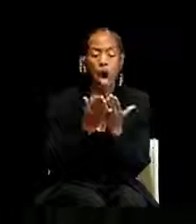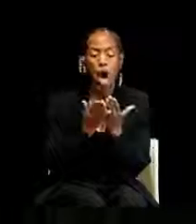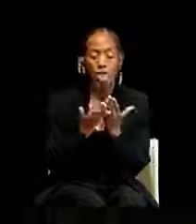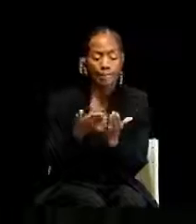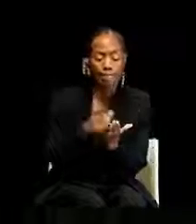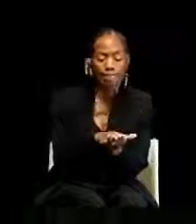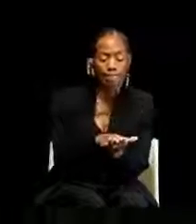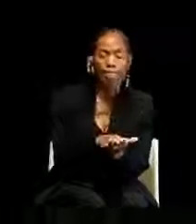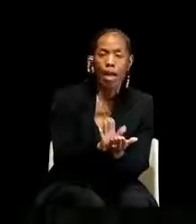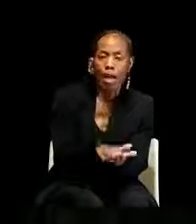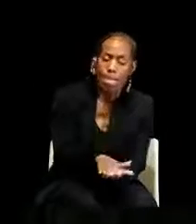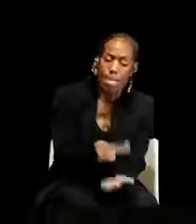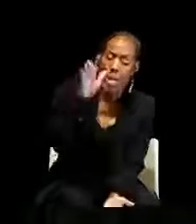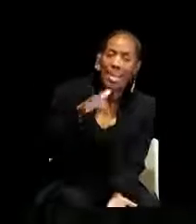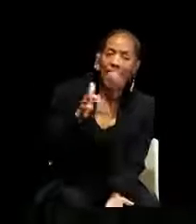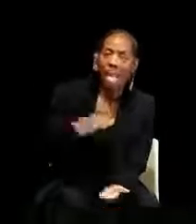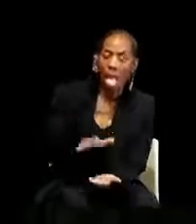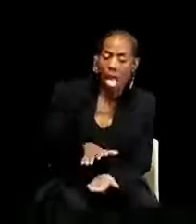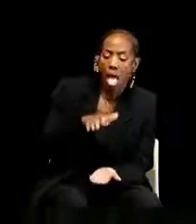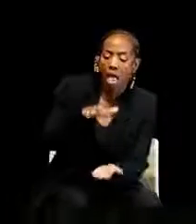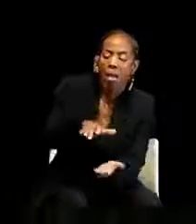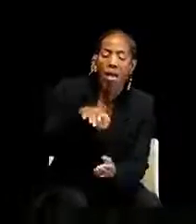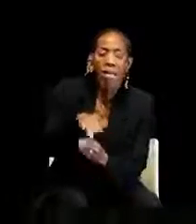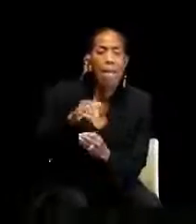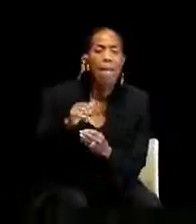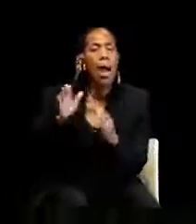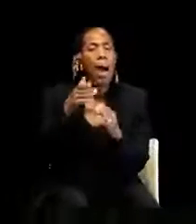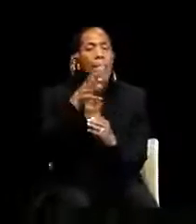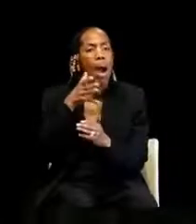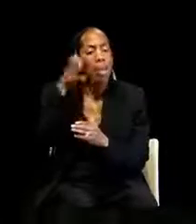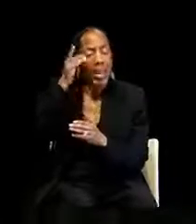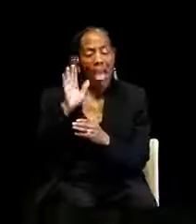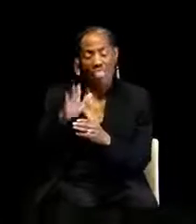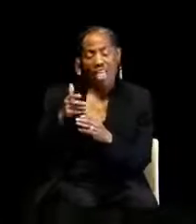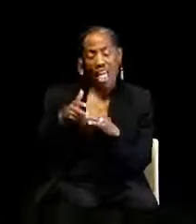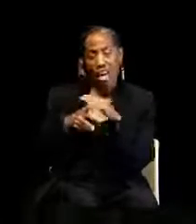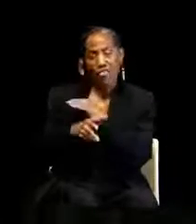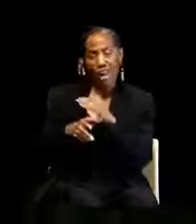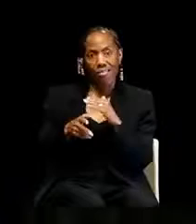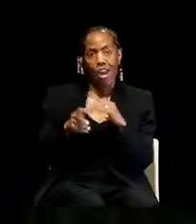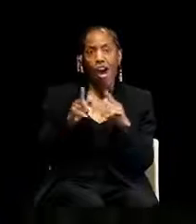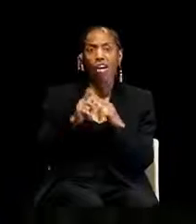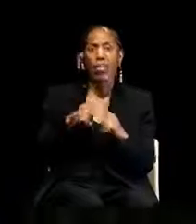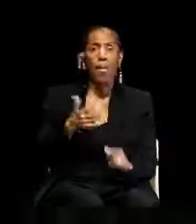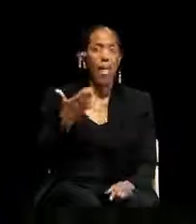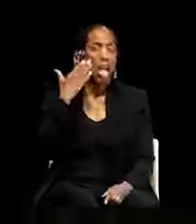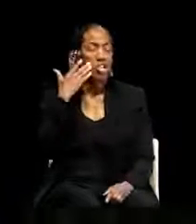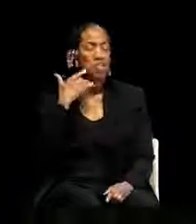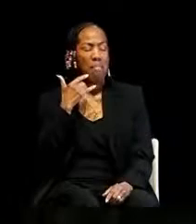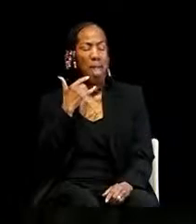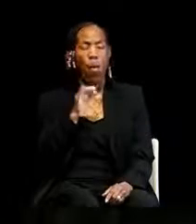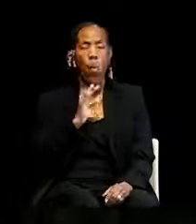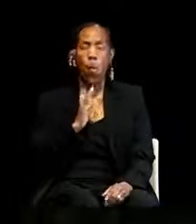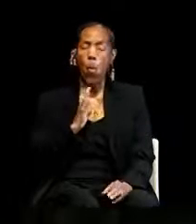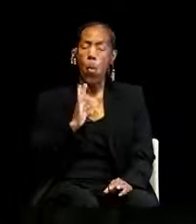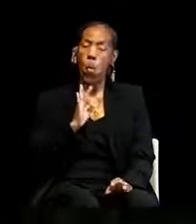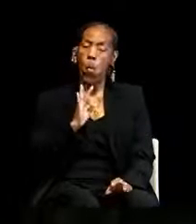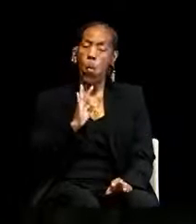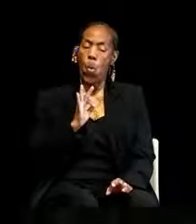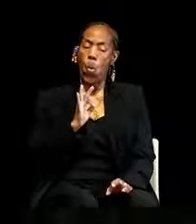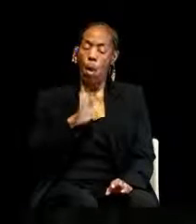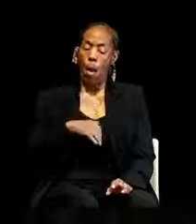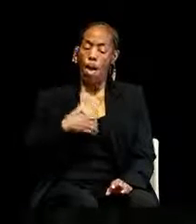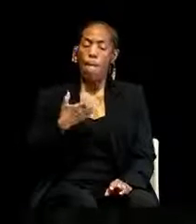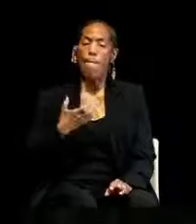stories. And then I was also convinced I would be the best poet ever. So much so that I have a book called My